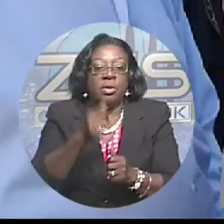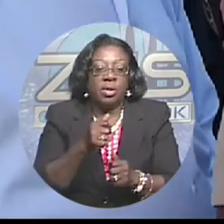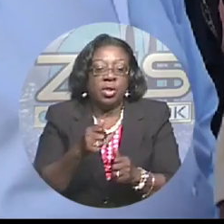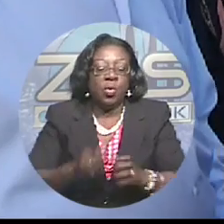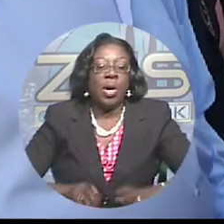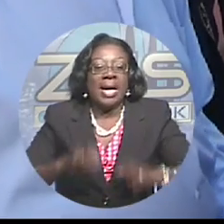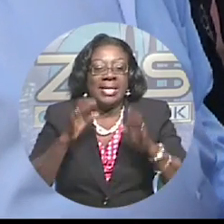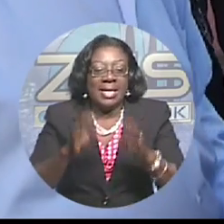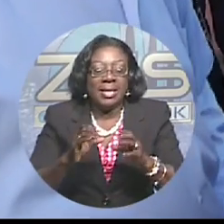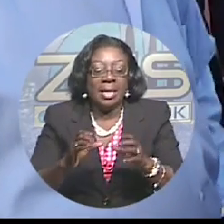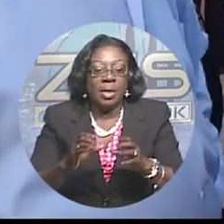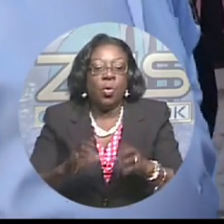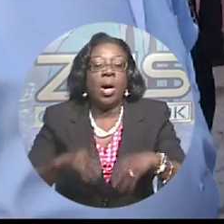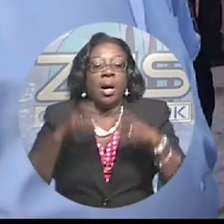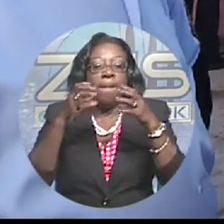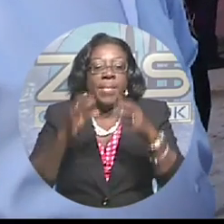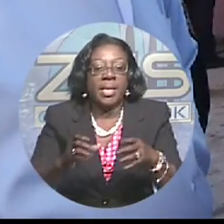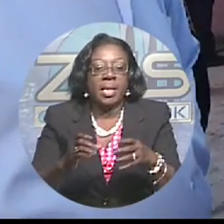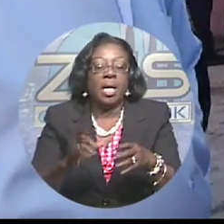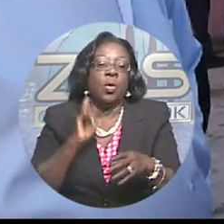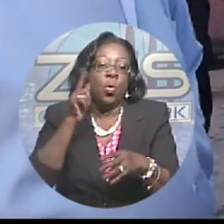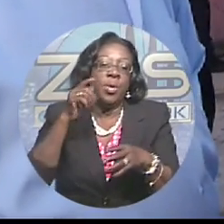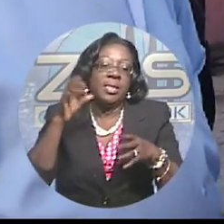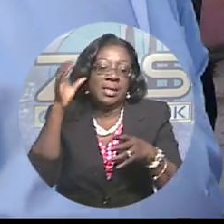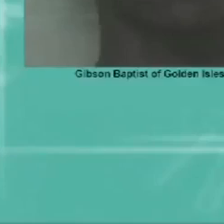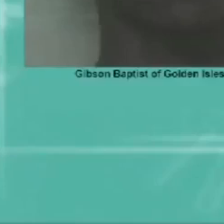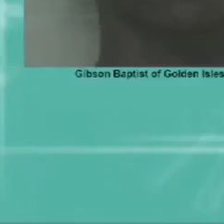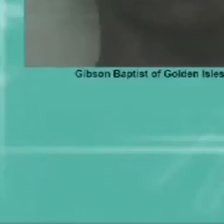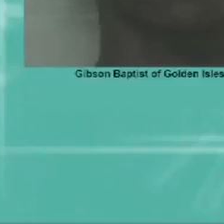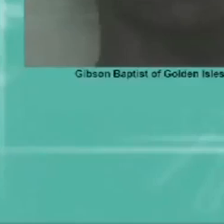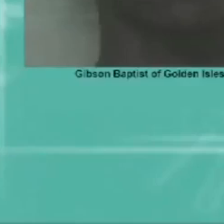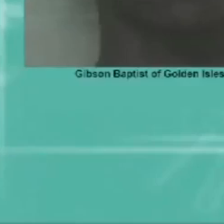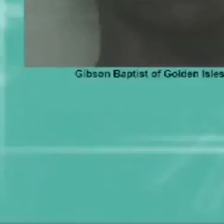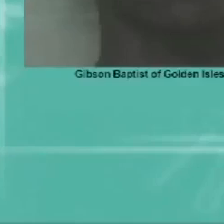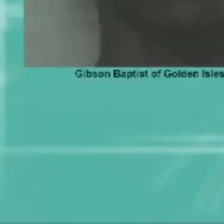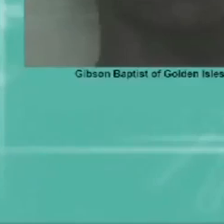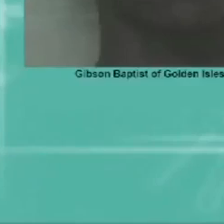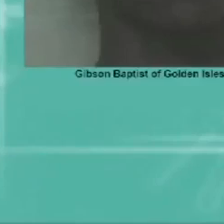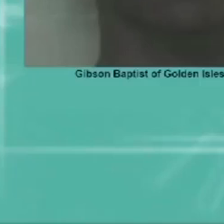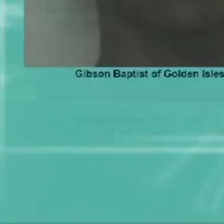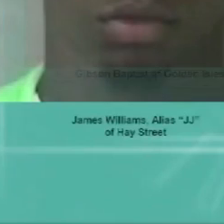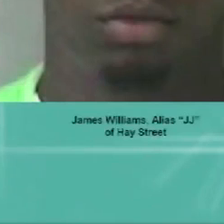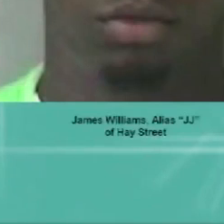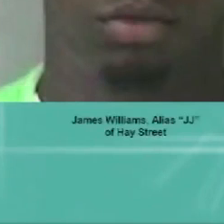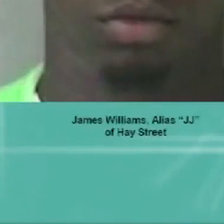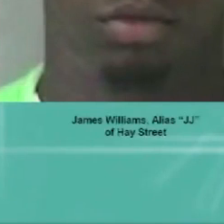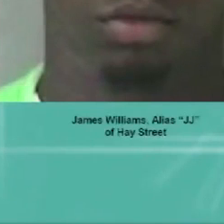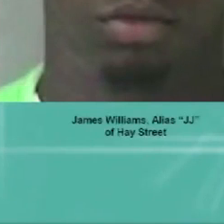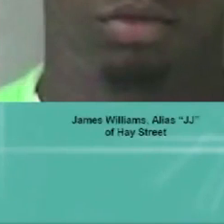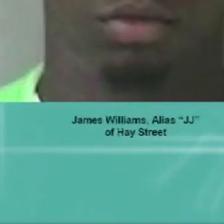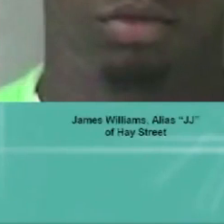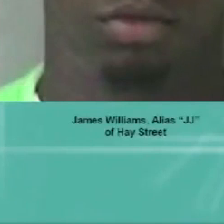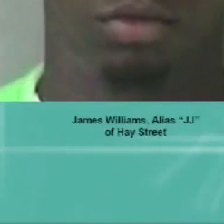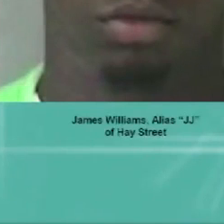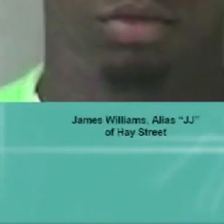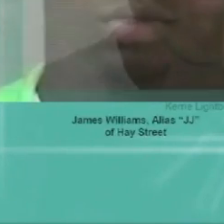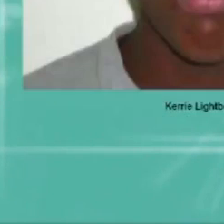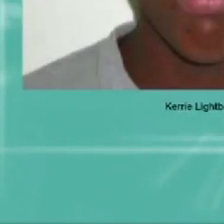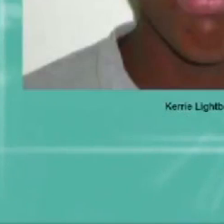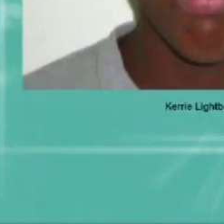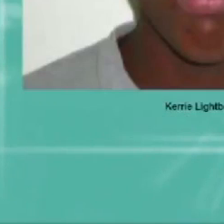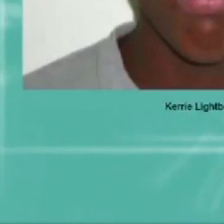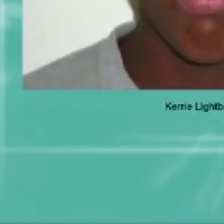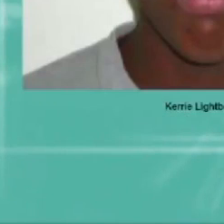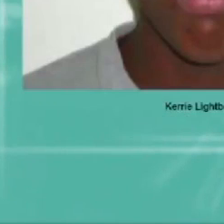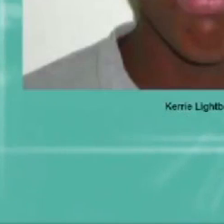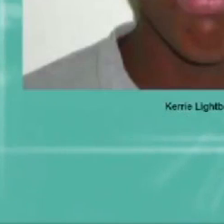dedicated, who are committed, and who will seek these criminals out. Meanwhile, police say they will not rest until they have every single